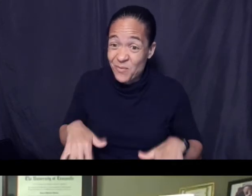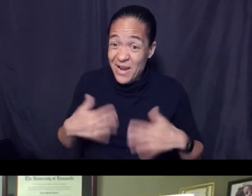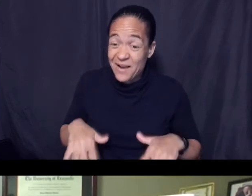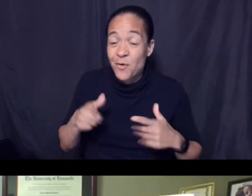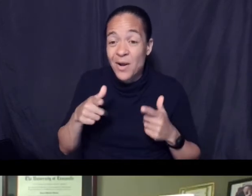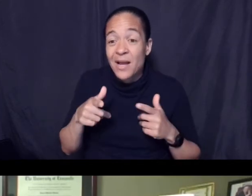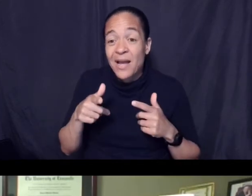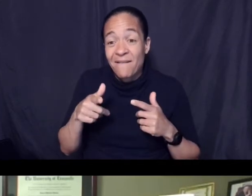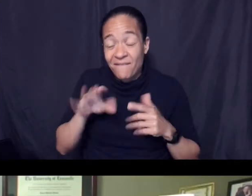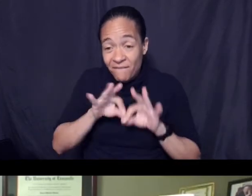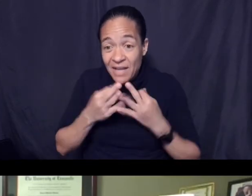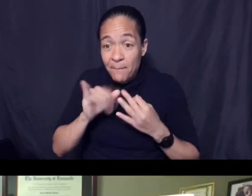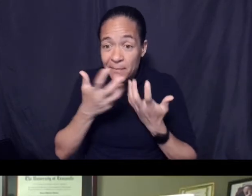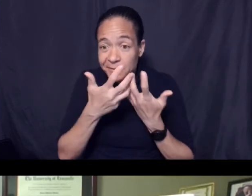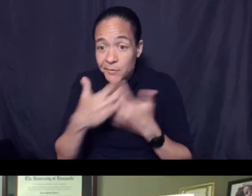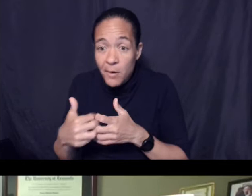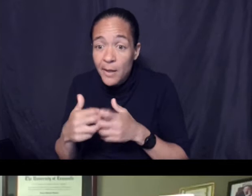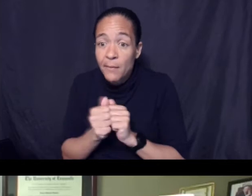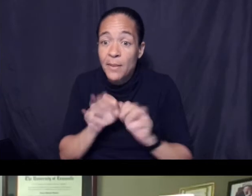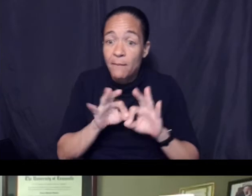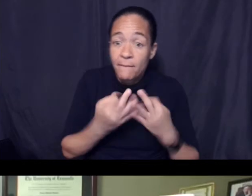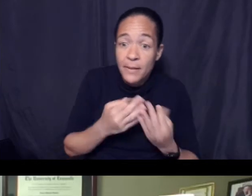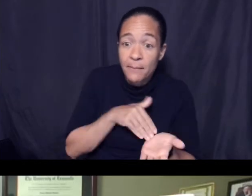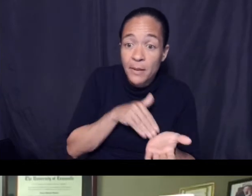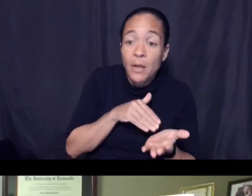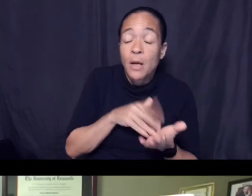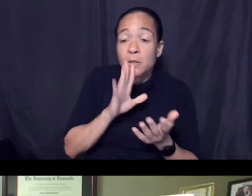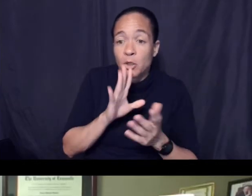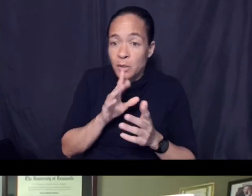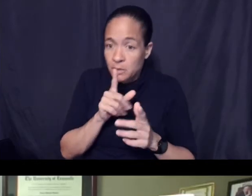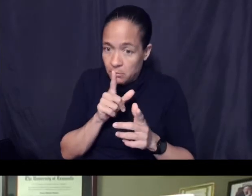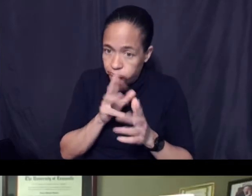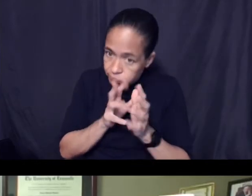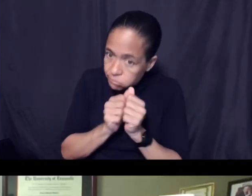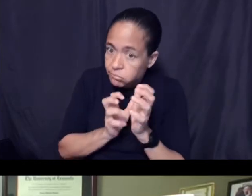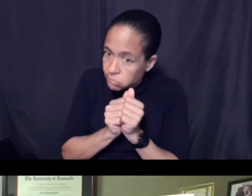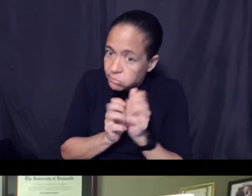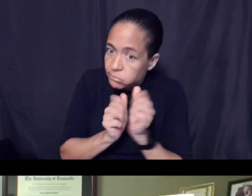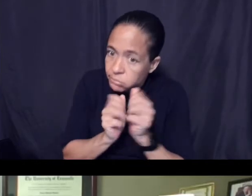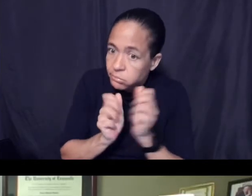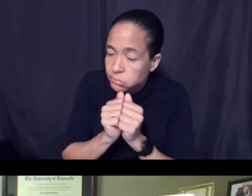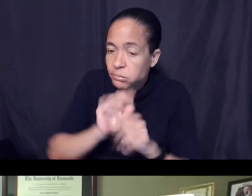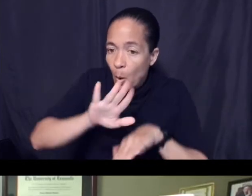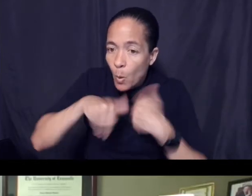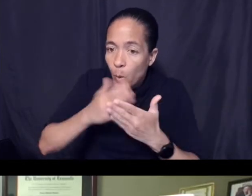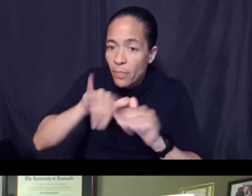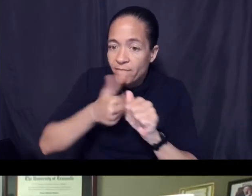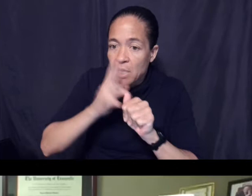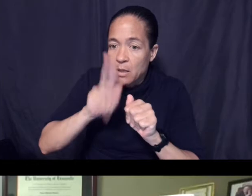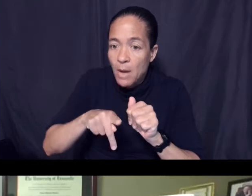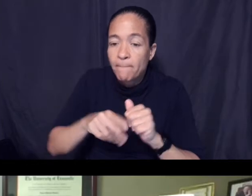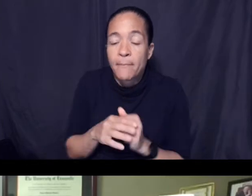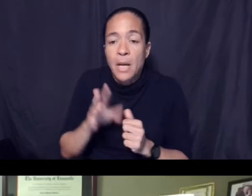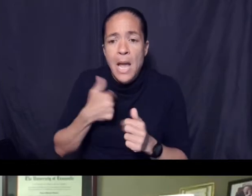to coordinate, and with the help of their primary care, can kind of keep them on track for all the follow-up. I mentioned to